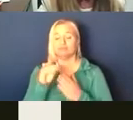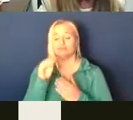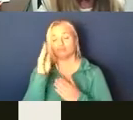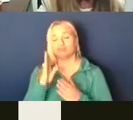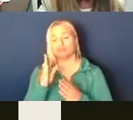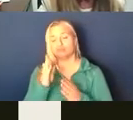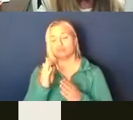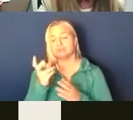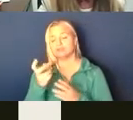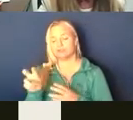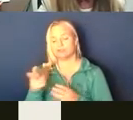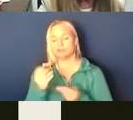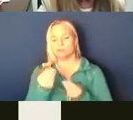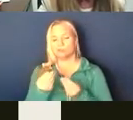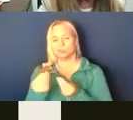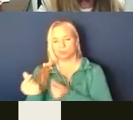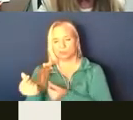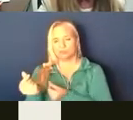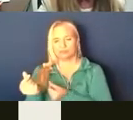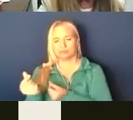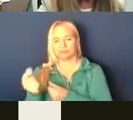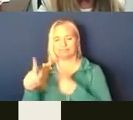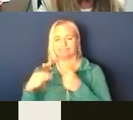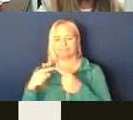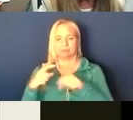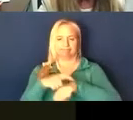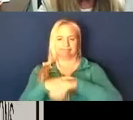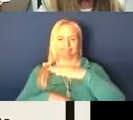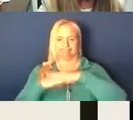out of the break room when the timer sounded.